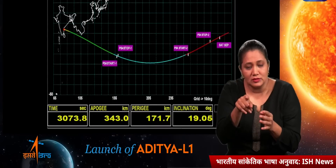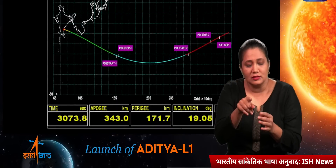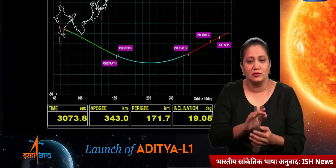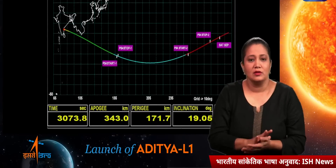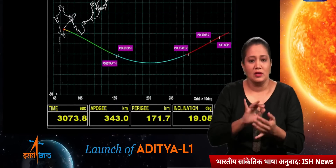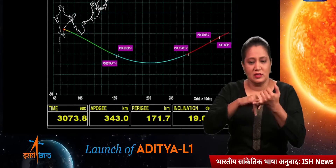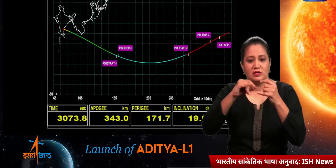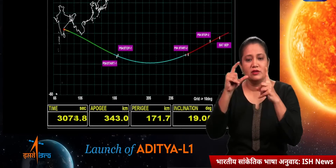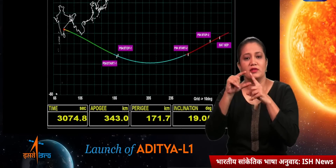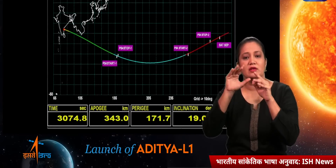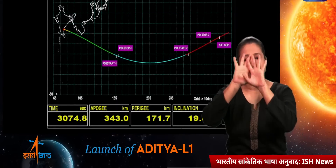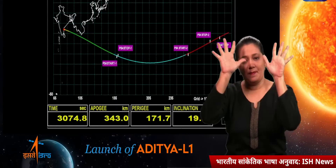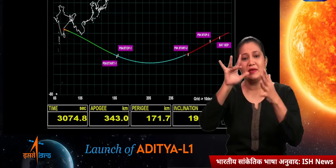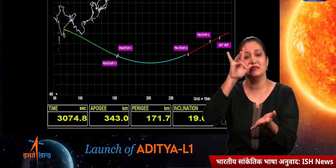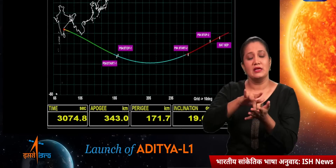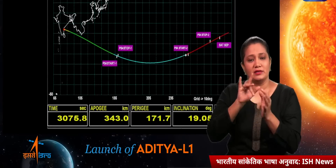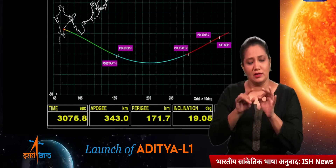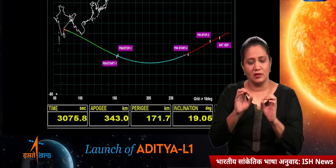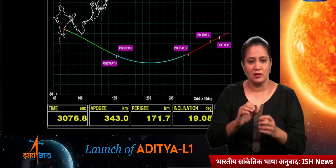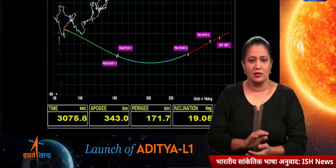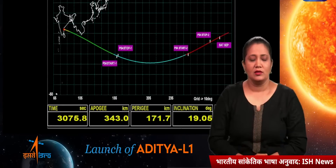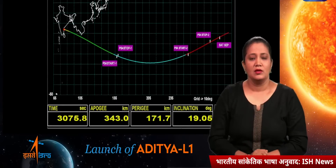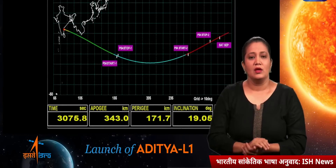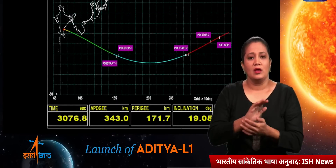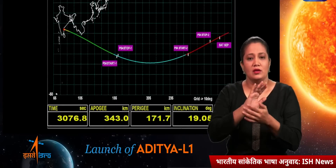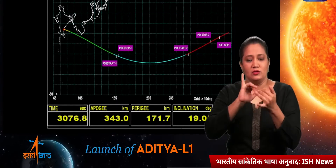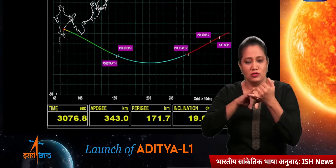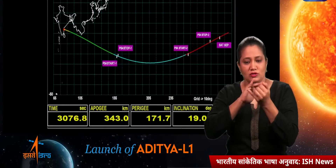Satish Dhawan Space Center, Shar, Sriharikota.